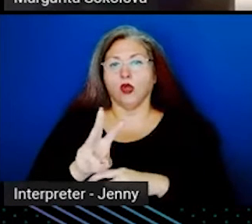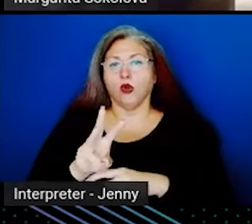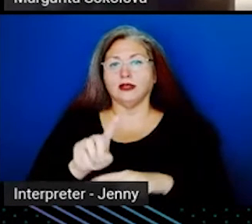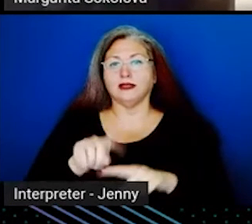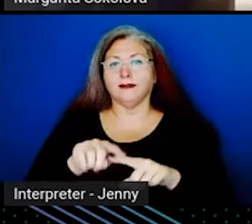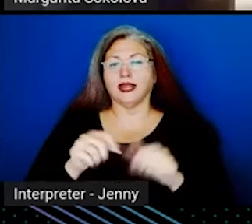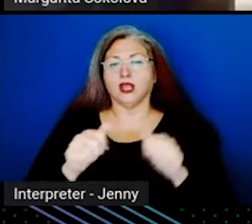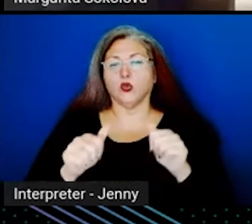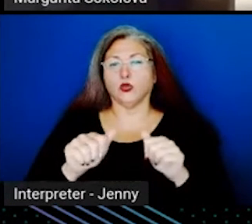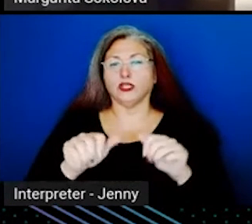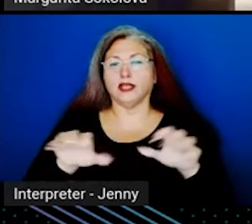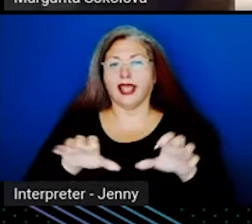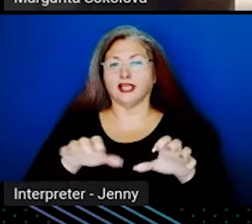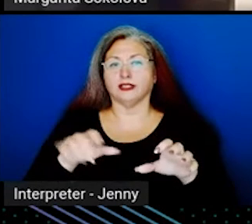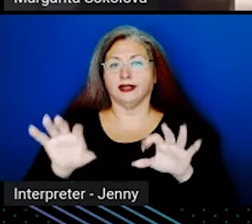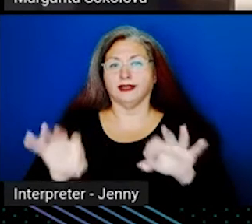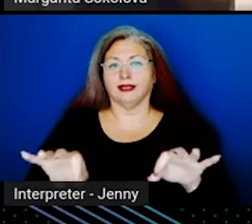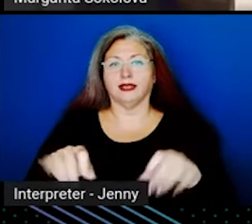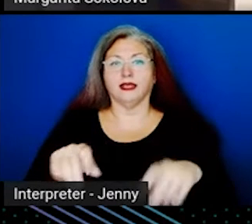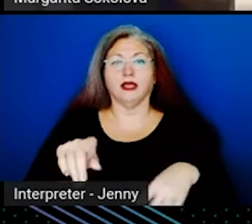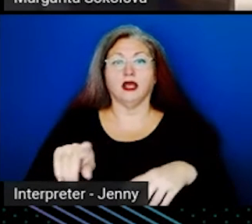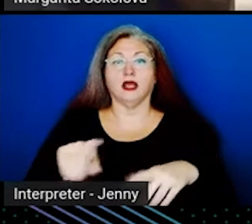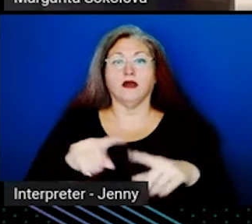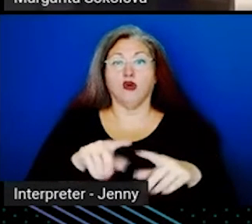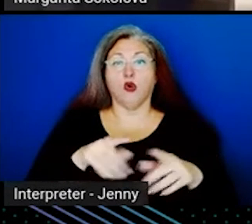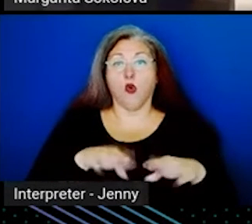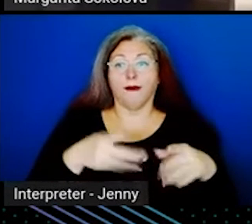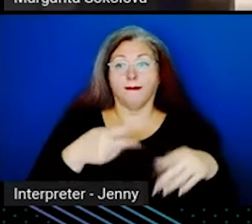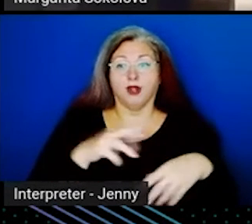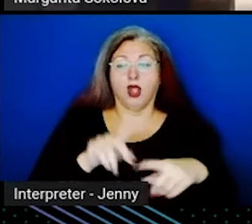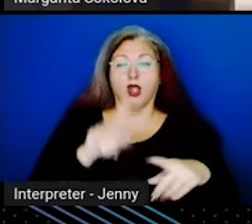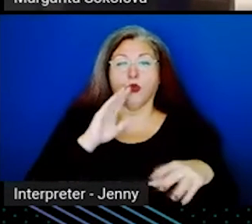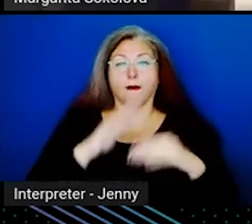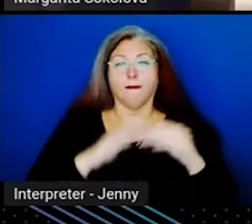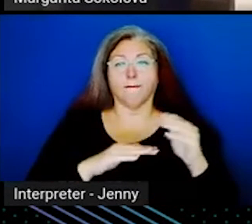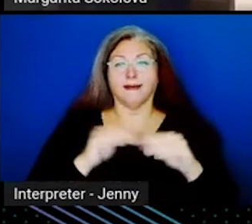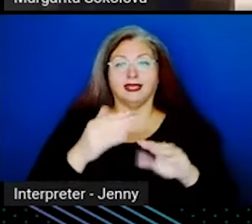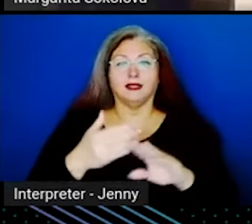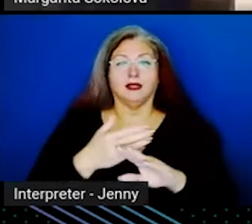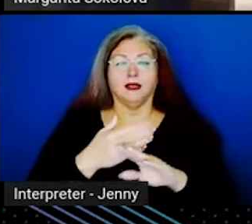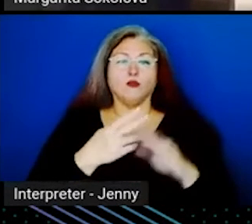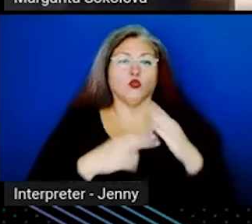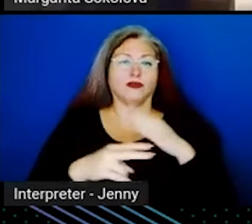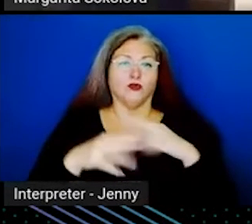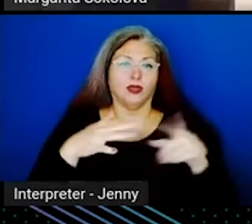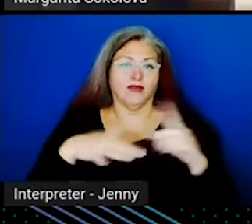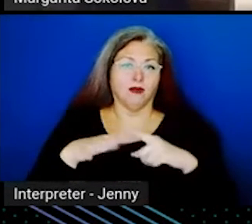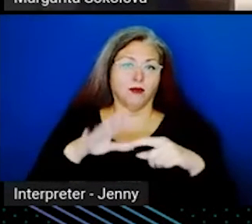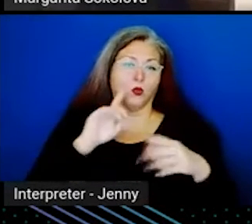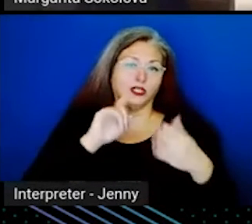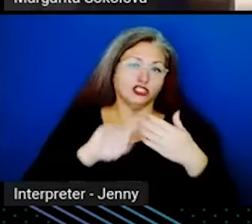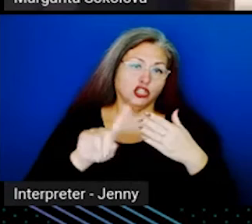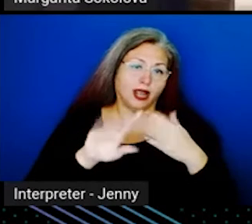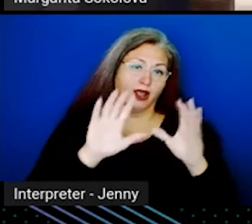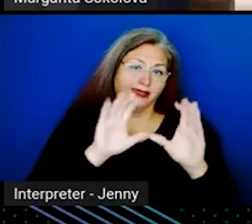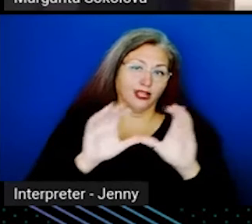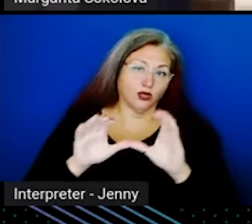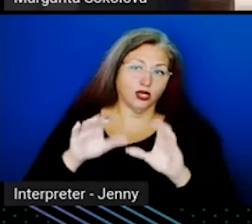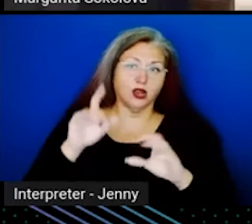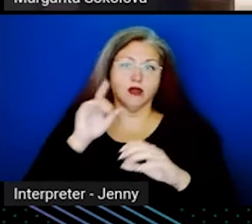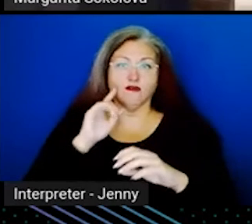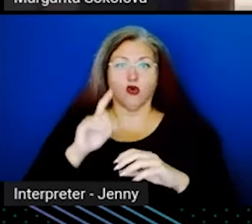So in the case of opening a PR, it's going to build a preview environment. So to do that, it'll check out the configuration for the pull request